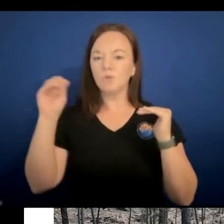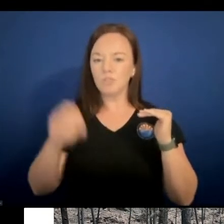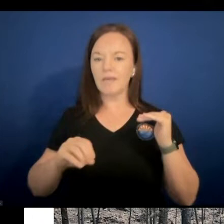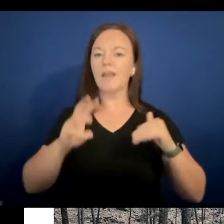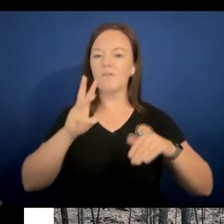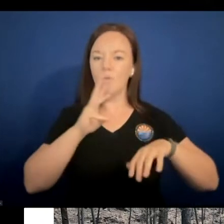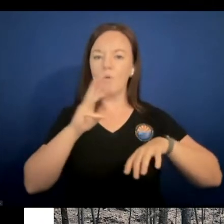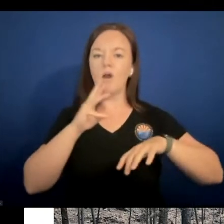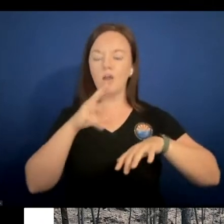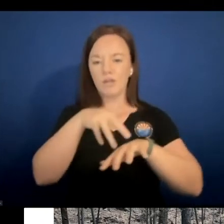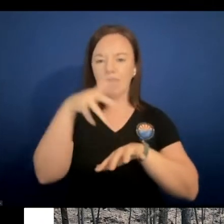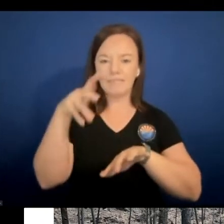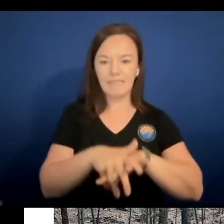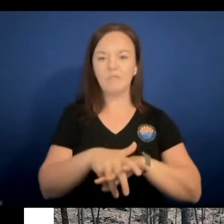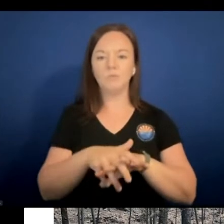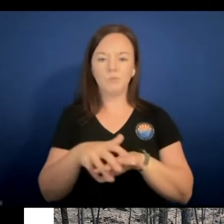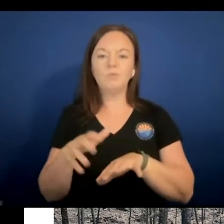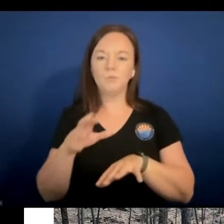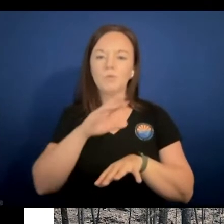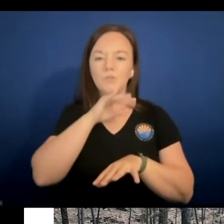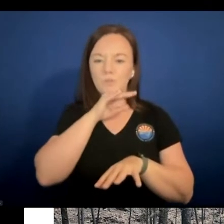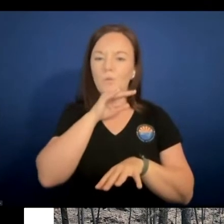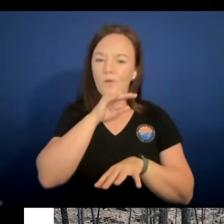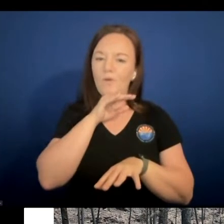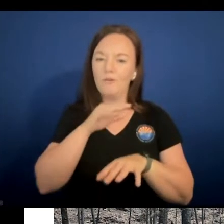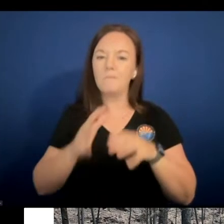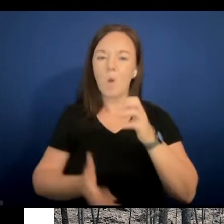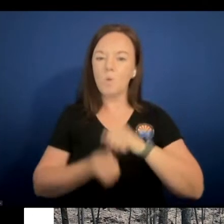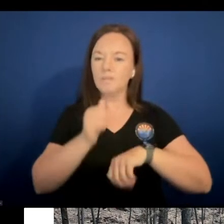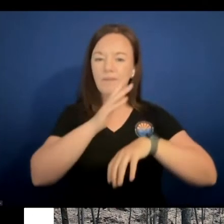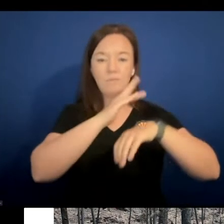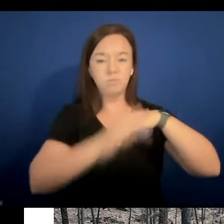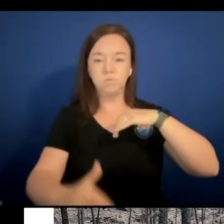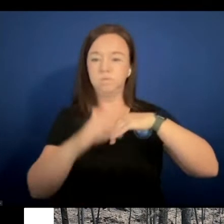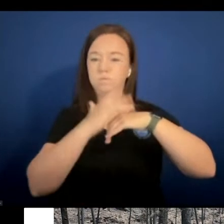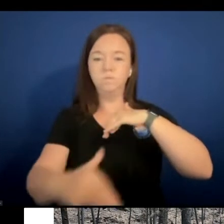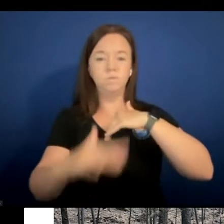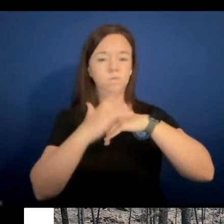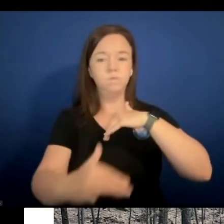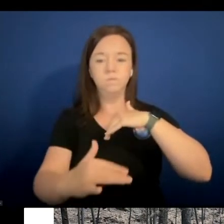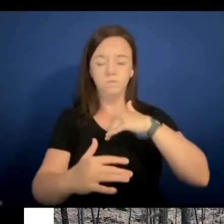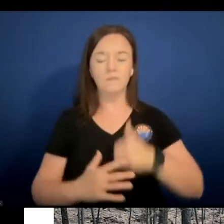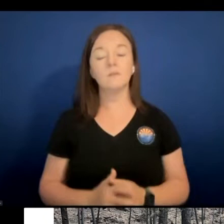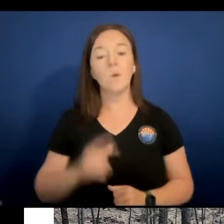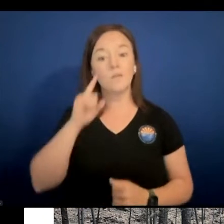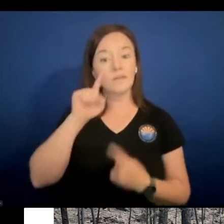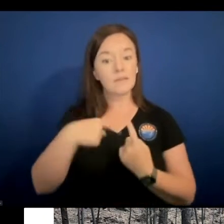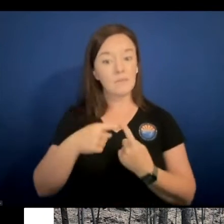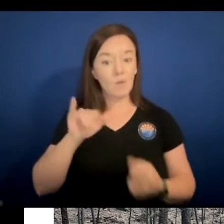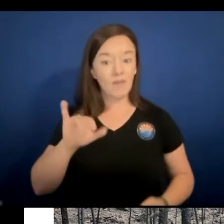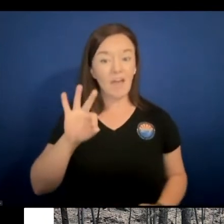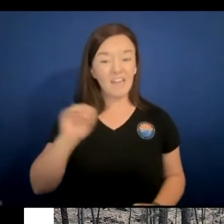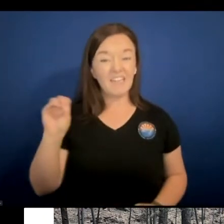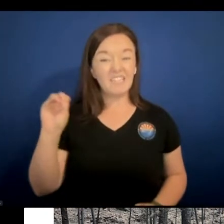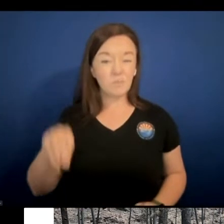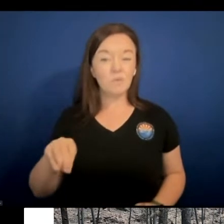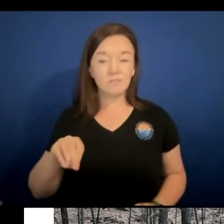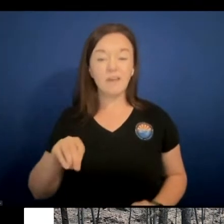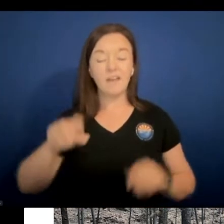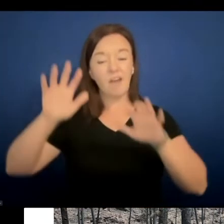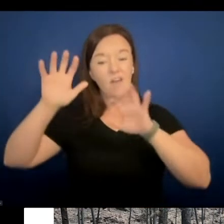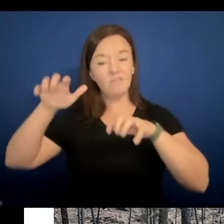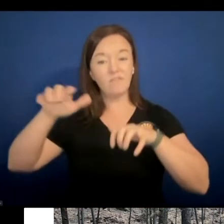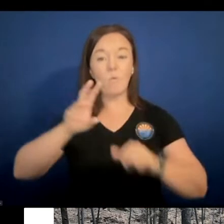soil, conservatively. So if we can think about it, that means 90% of that water